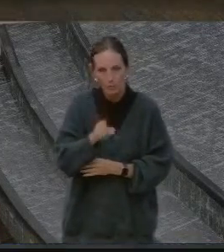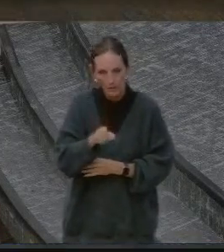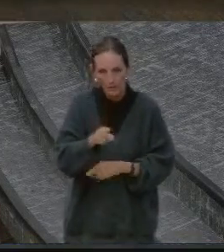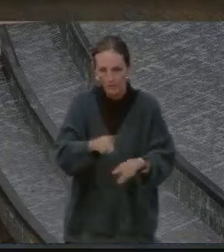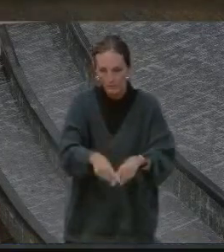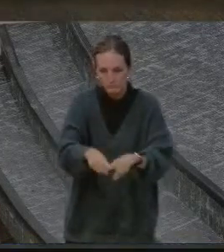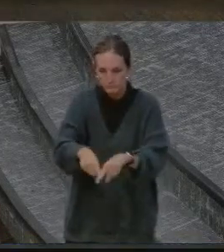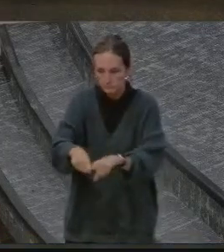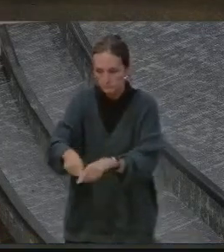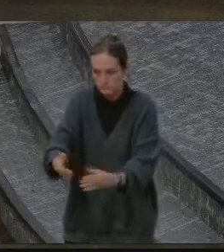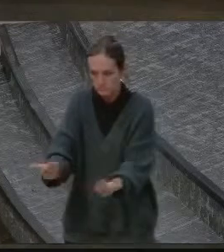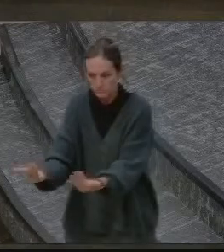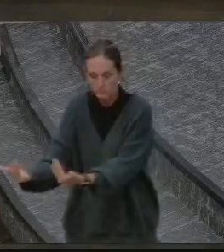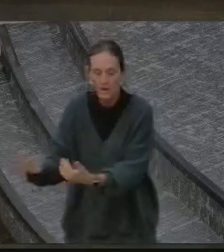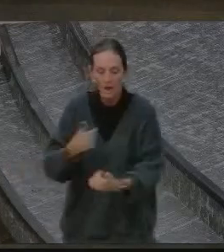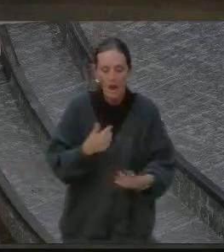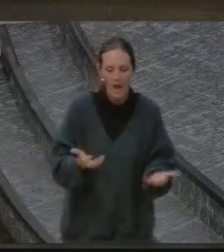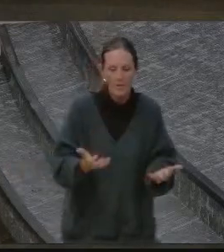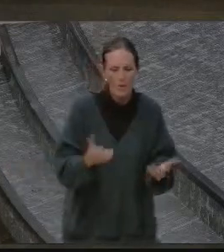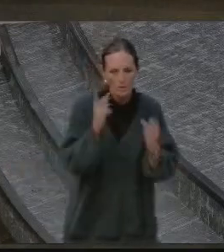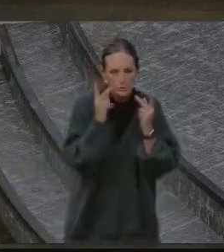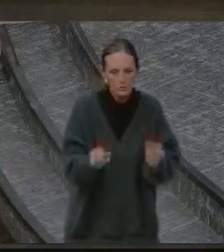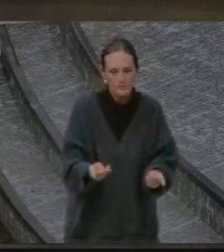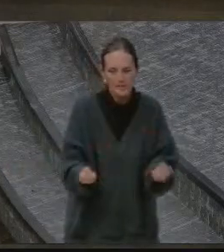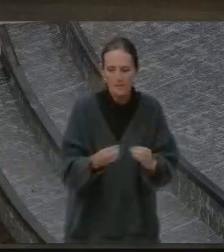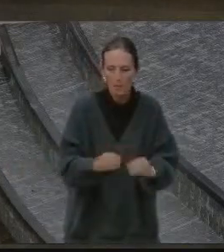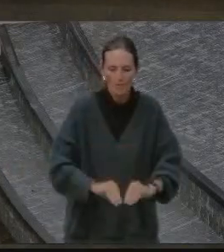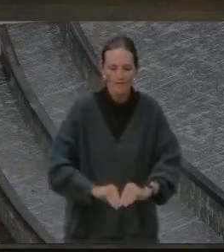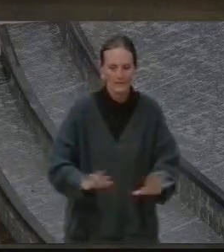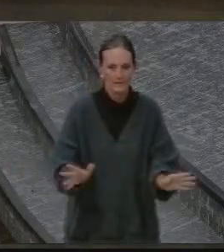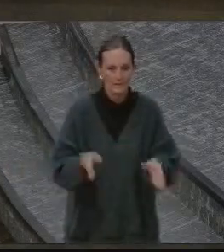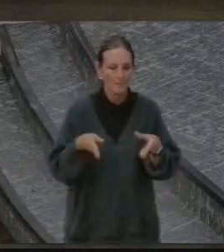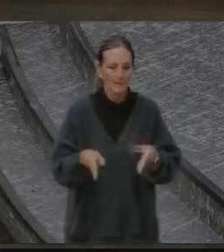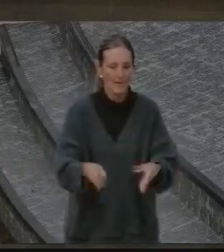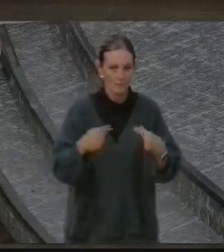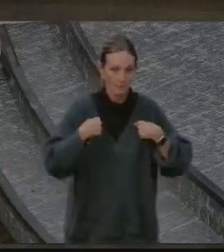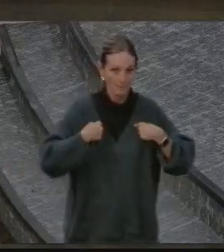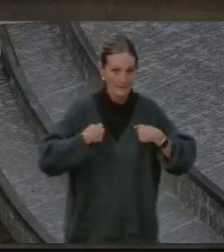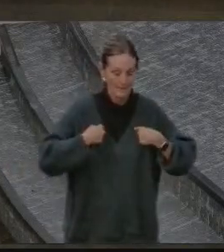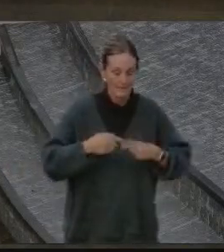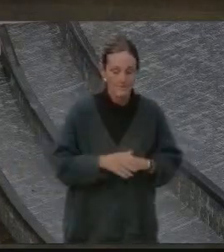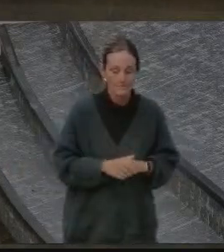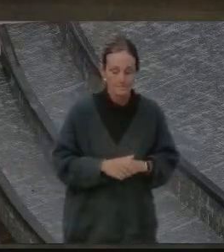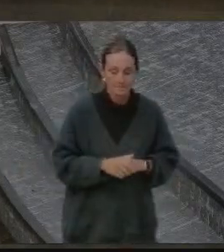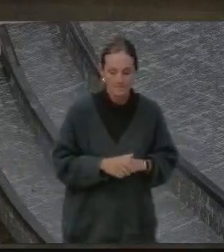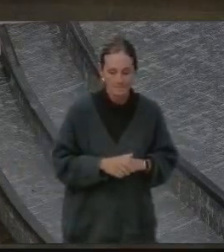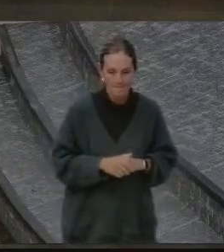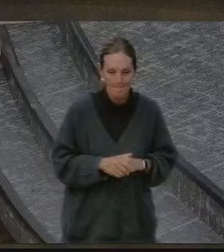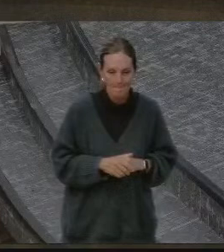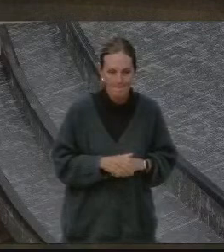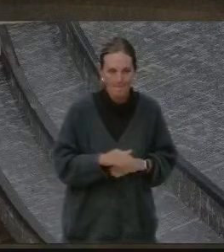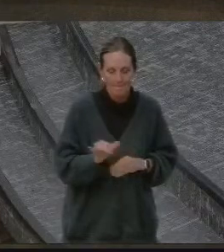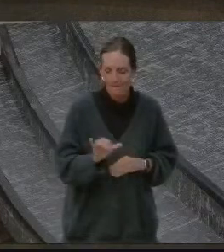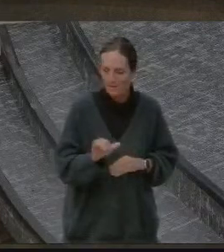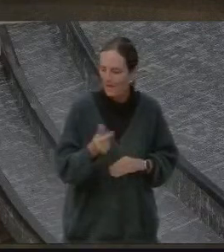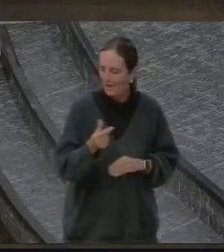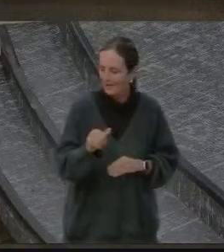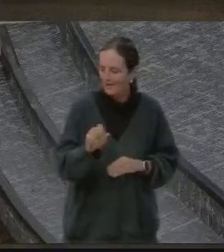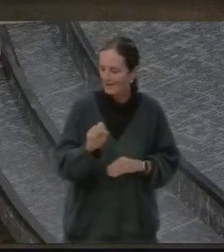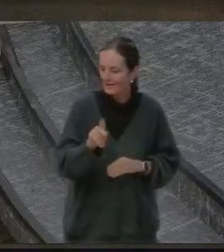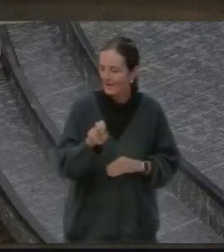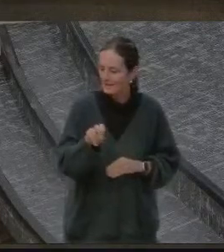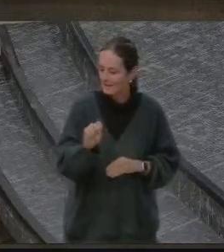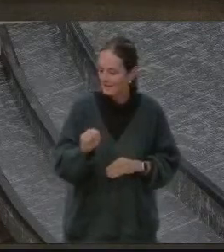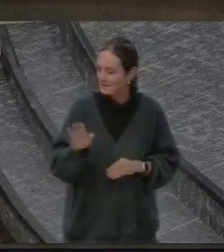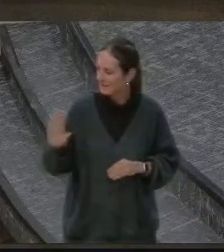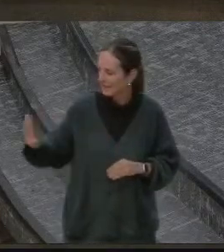I want to see a clear path for me of Mr. Gaston's area to